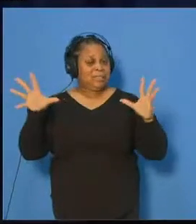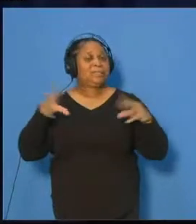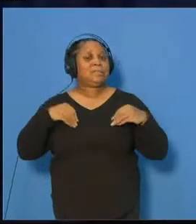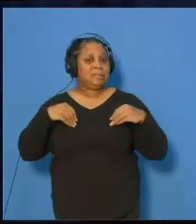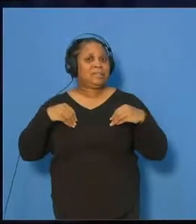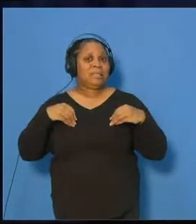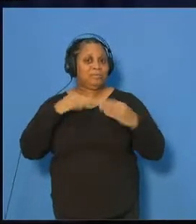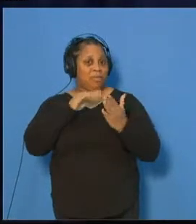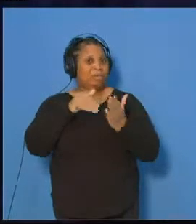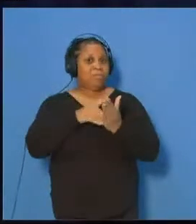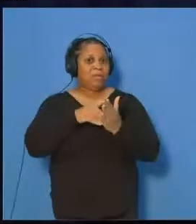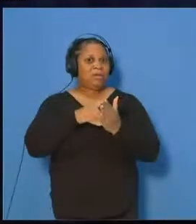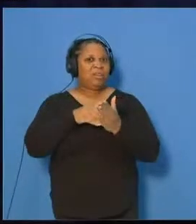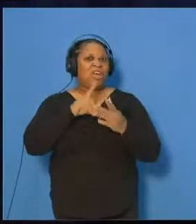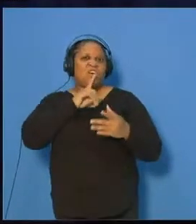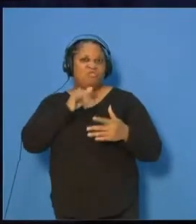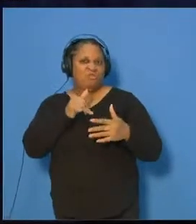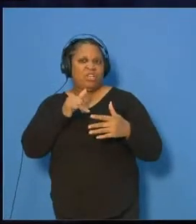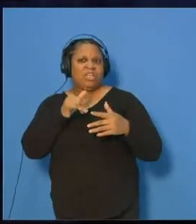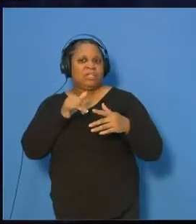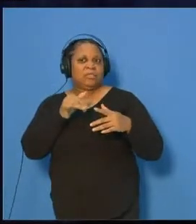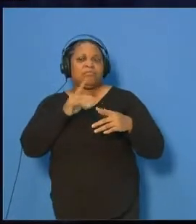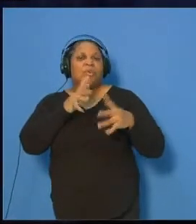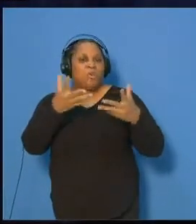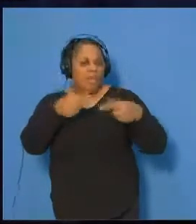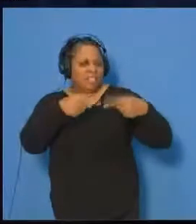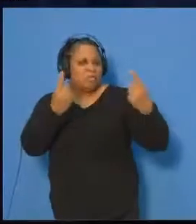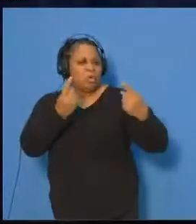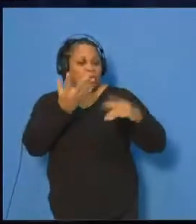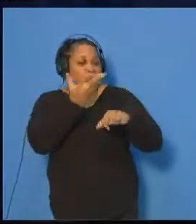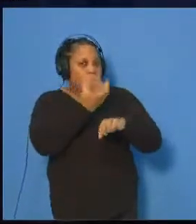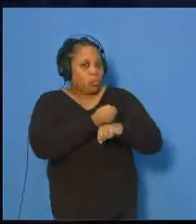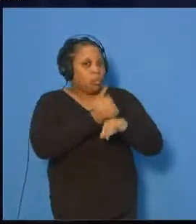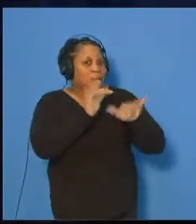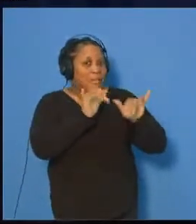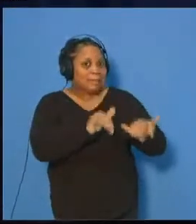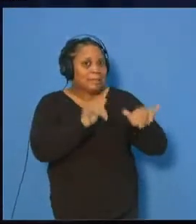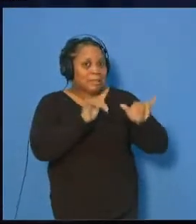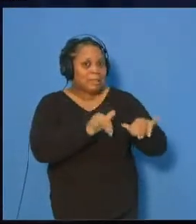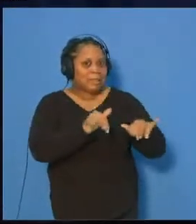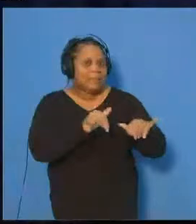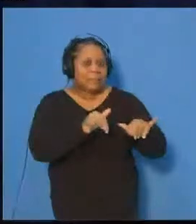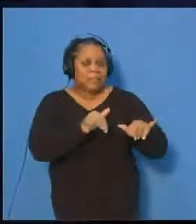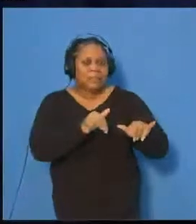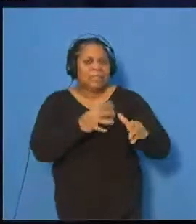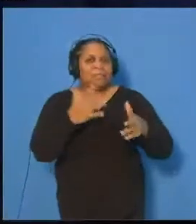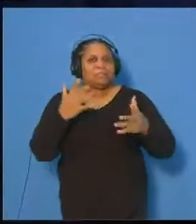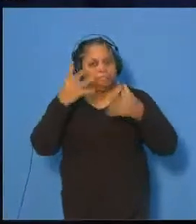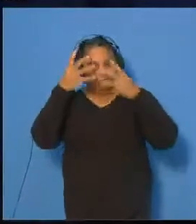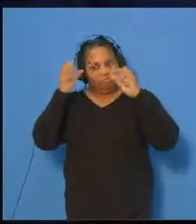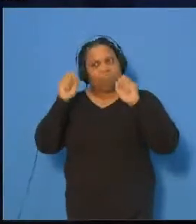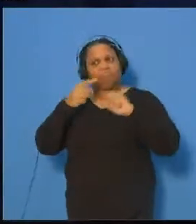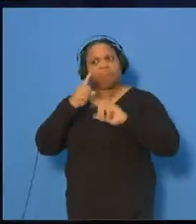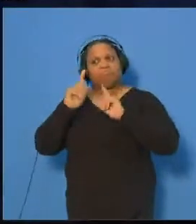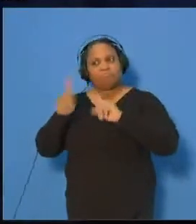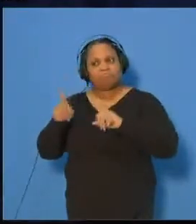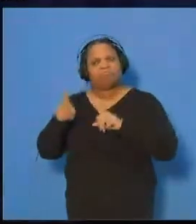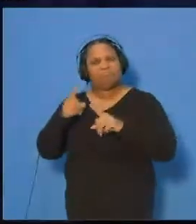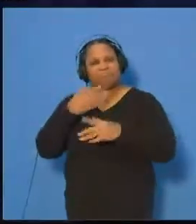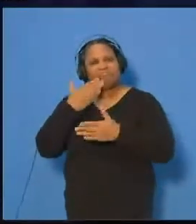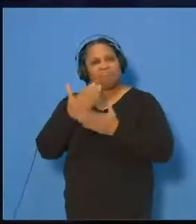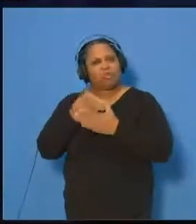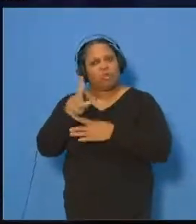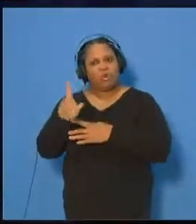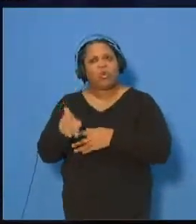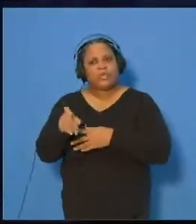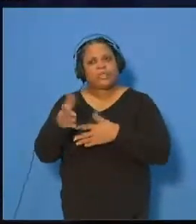middle ground as opposed to keeping everything shut down for a longer period? That's a very good question, Aaron. It allows us to discuss